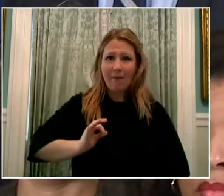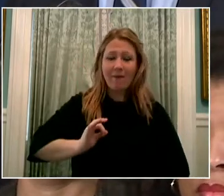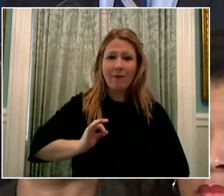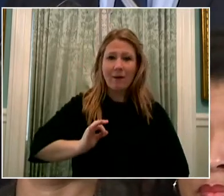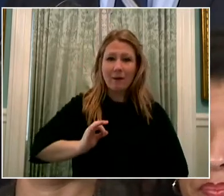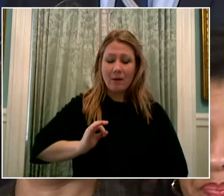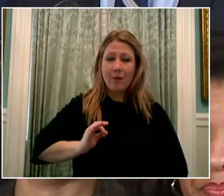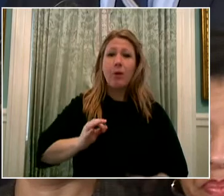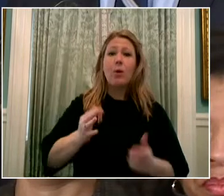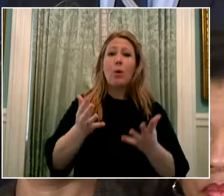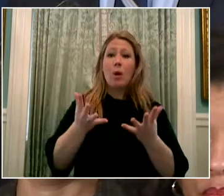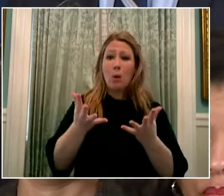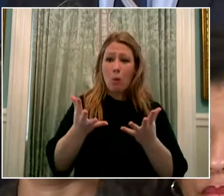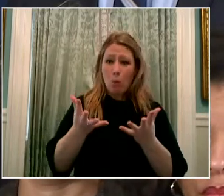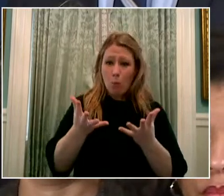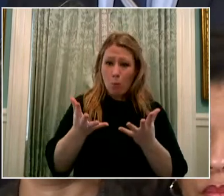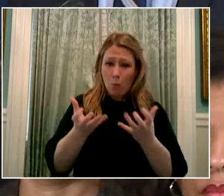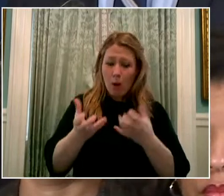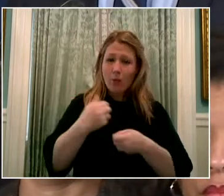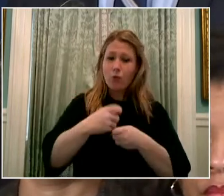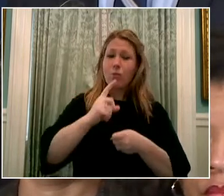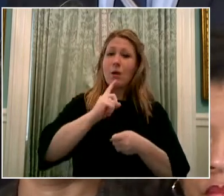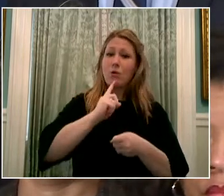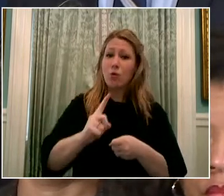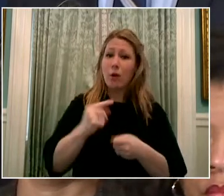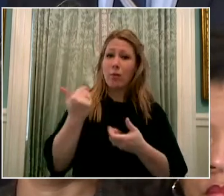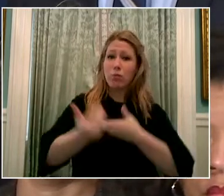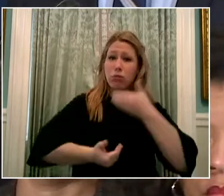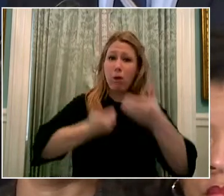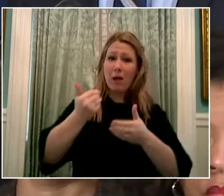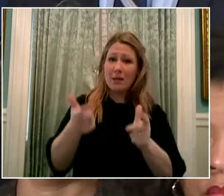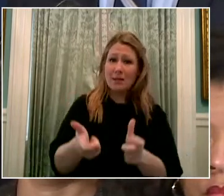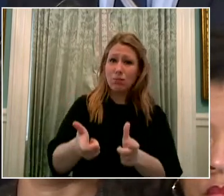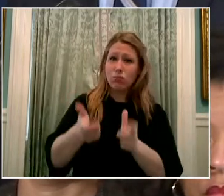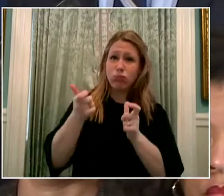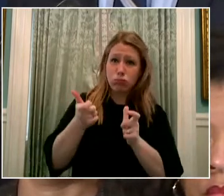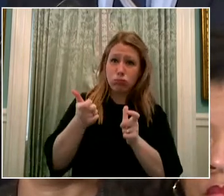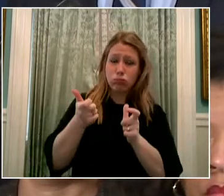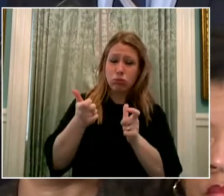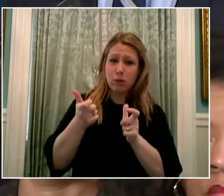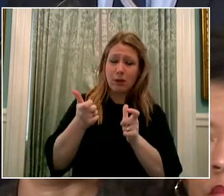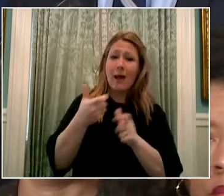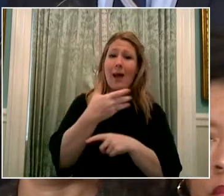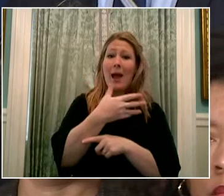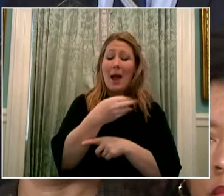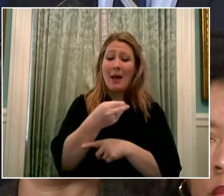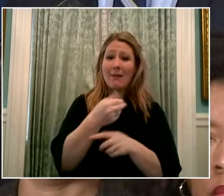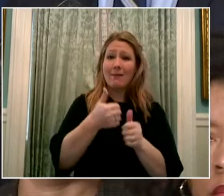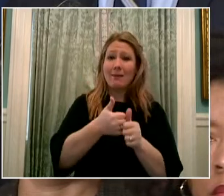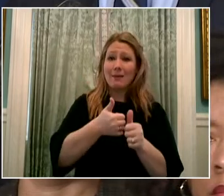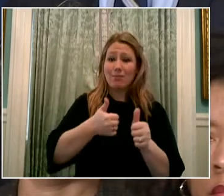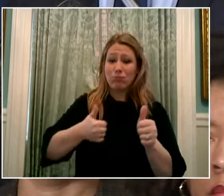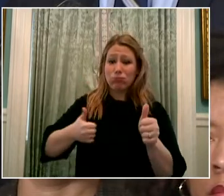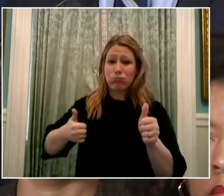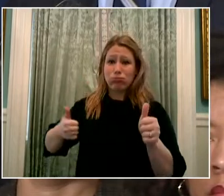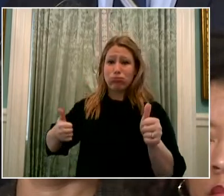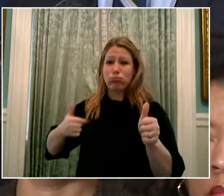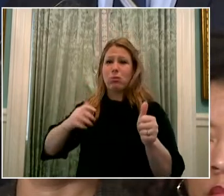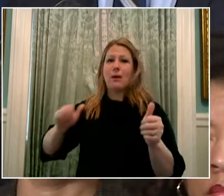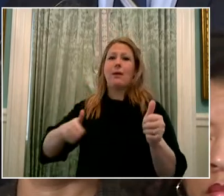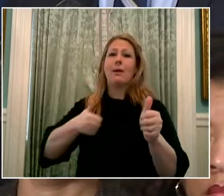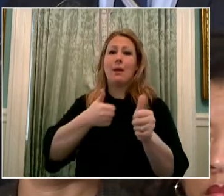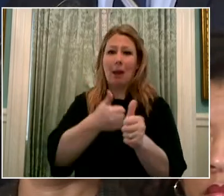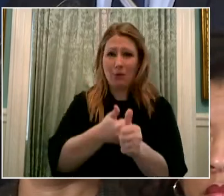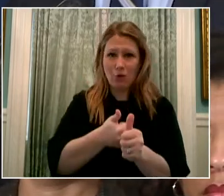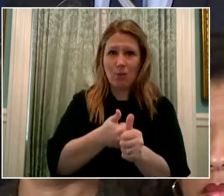backlog is drastically reduced. We have always said that the asylum seeker crisis is a national crisis that